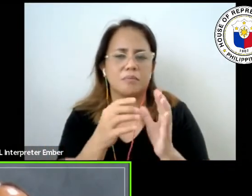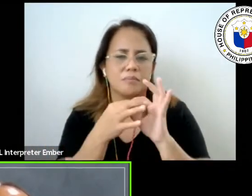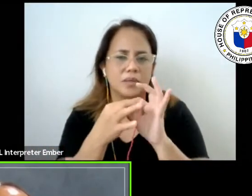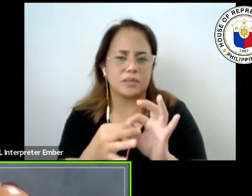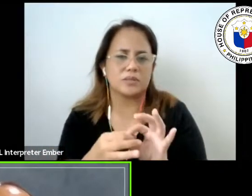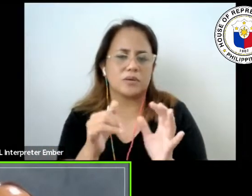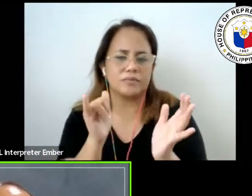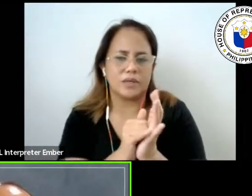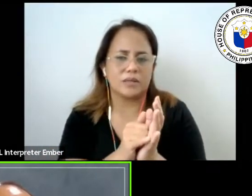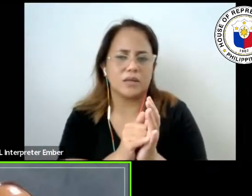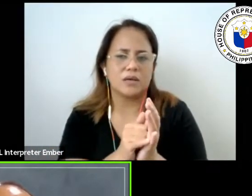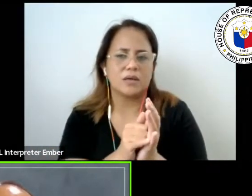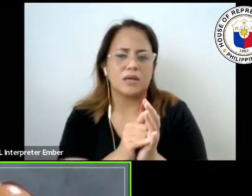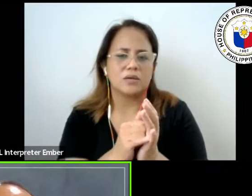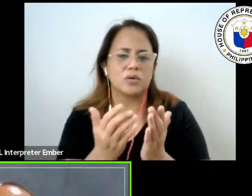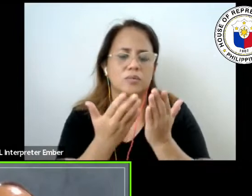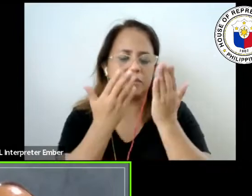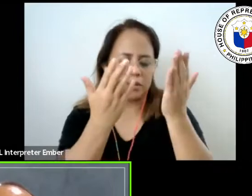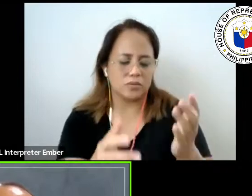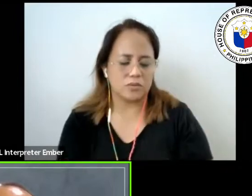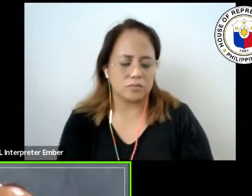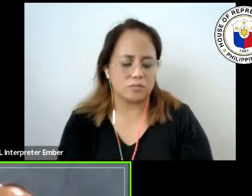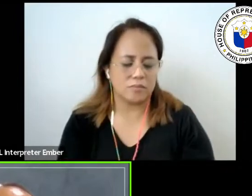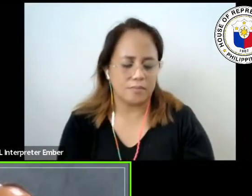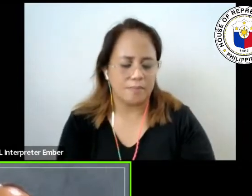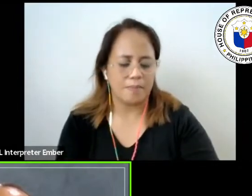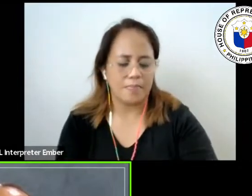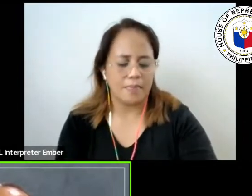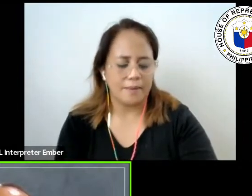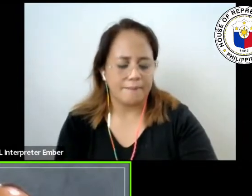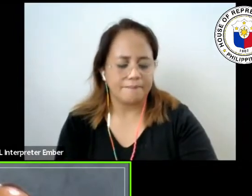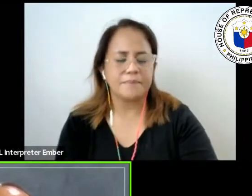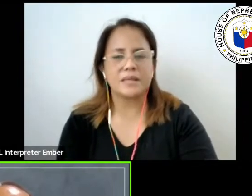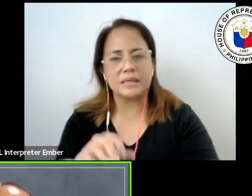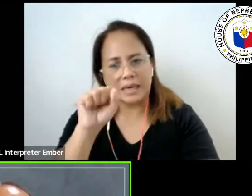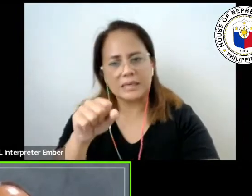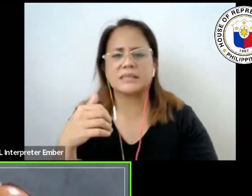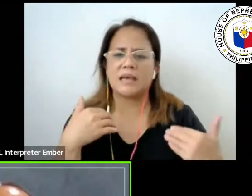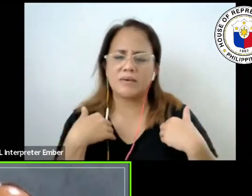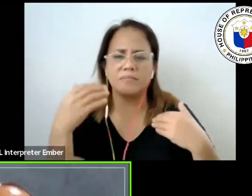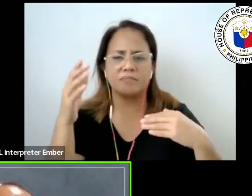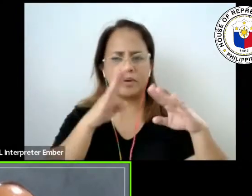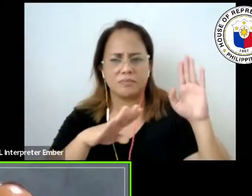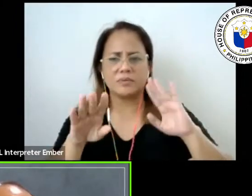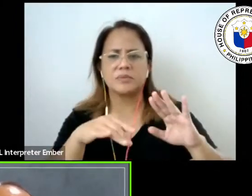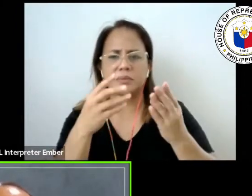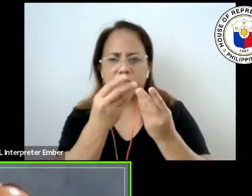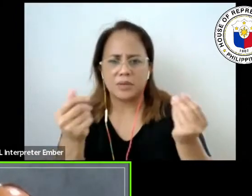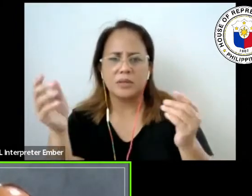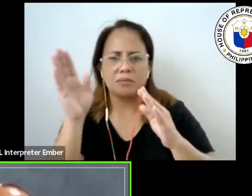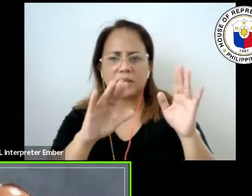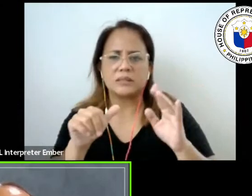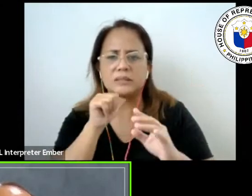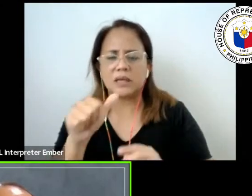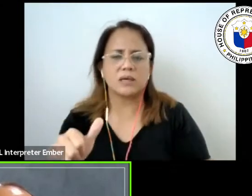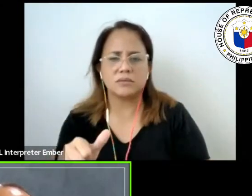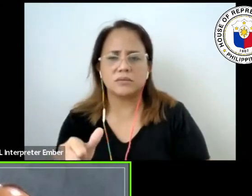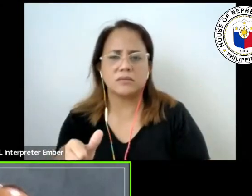po of that recommendation. Na so yes, there are problems, but we should address the problems rather